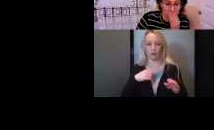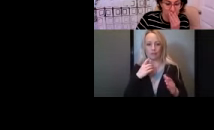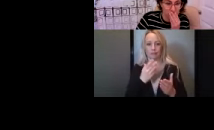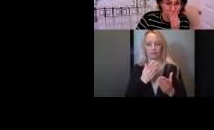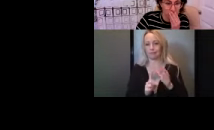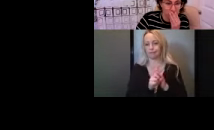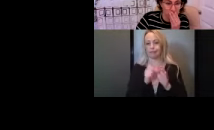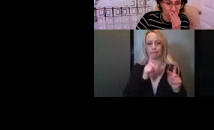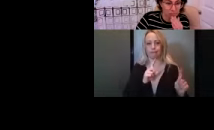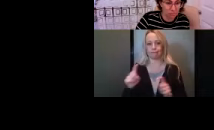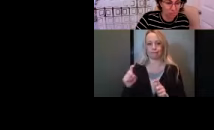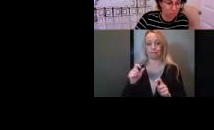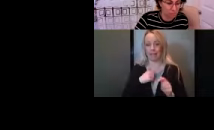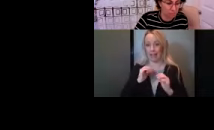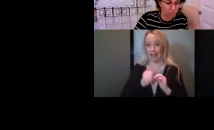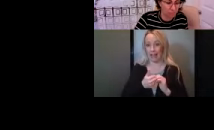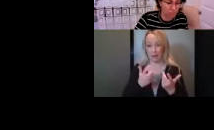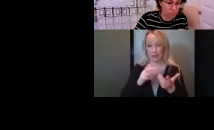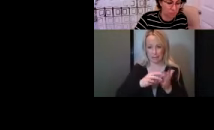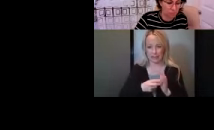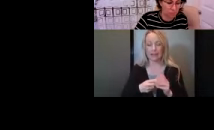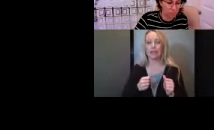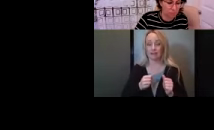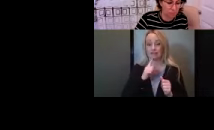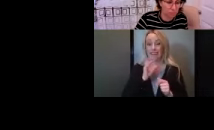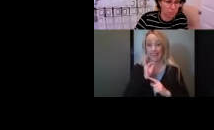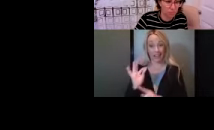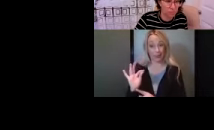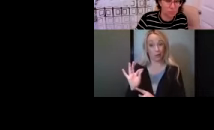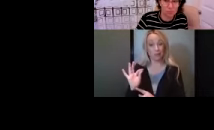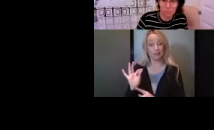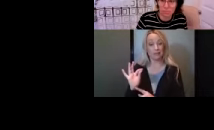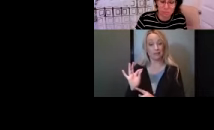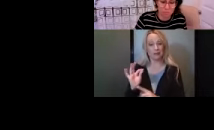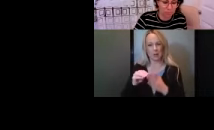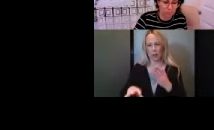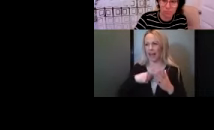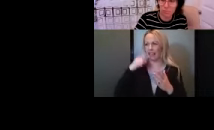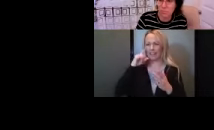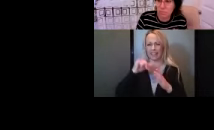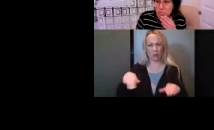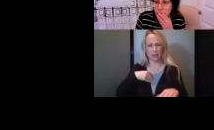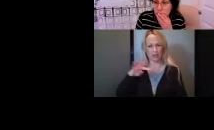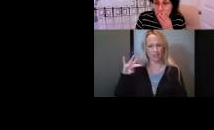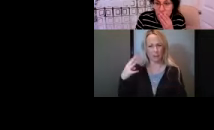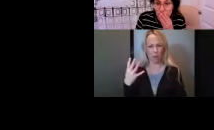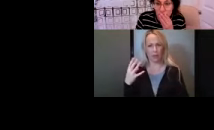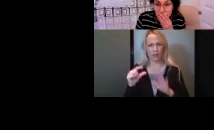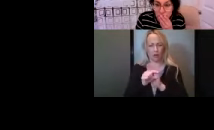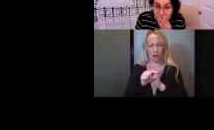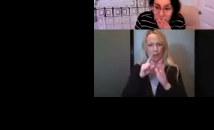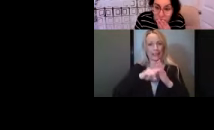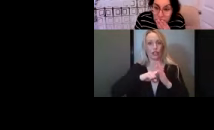to appreciate what that means, this is a 9-year-old. So I think this child was in 4th grade when they started this